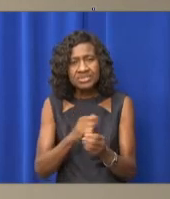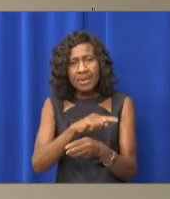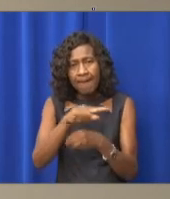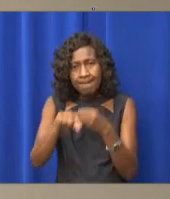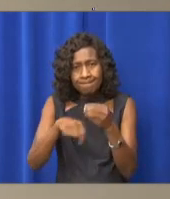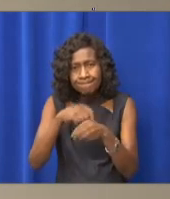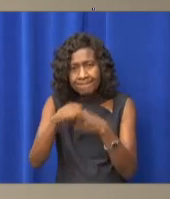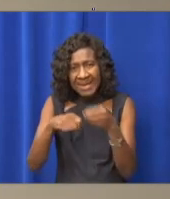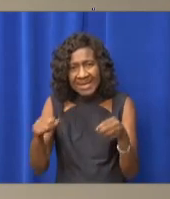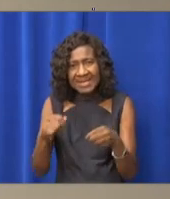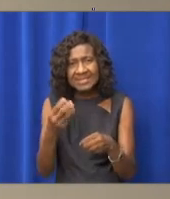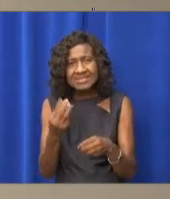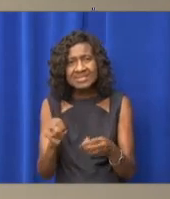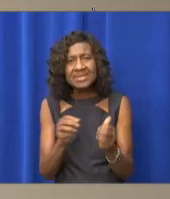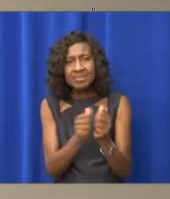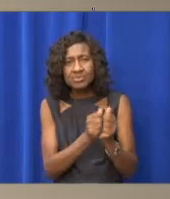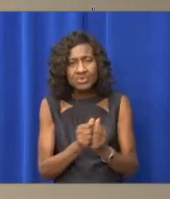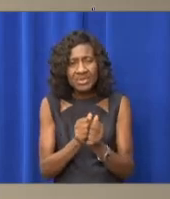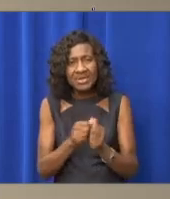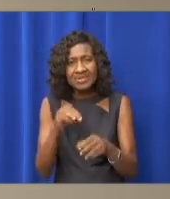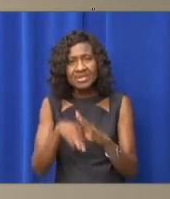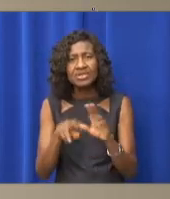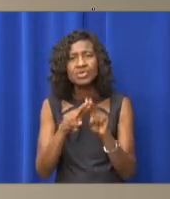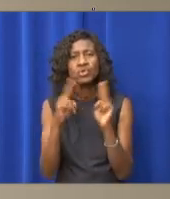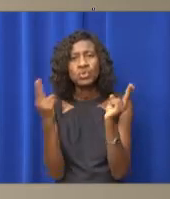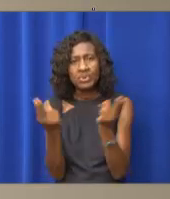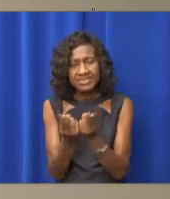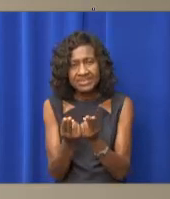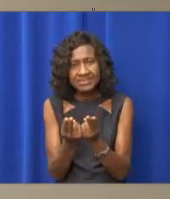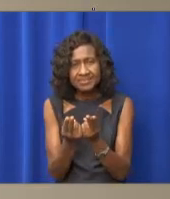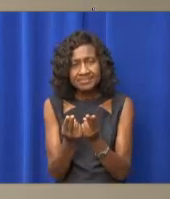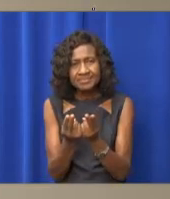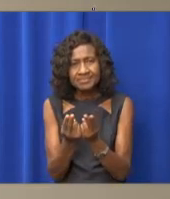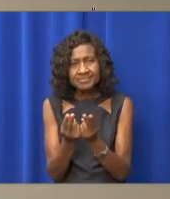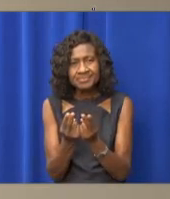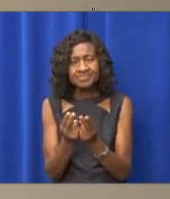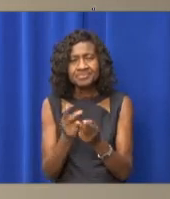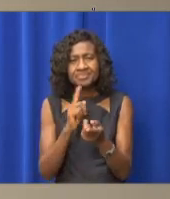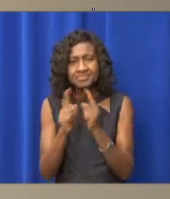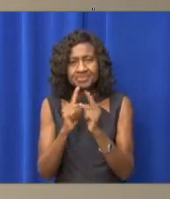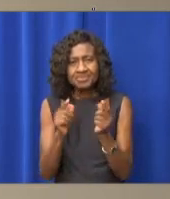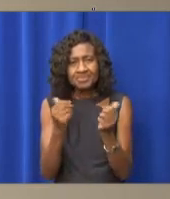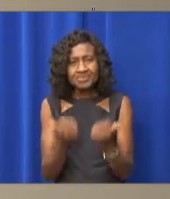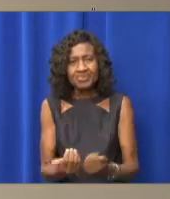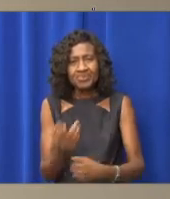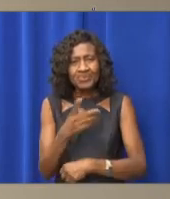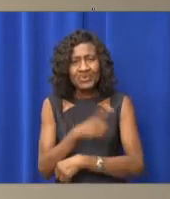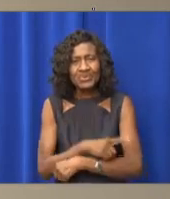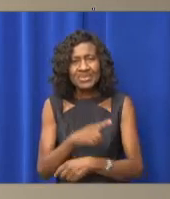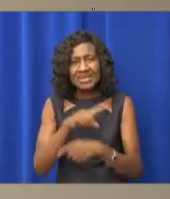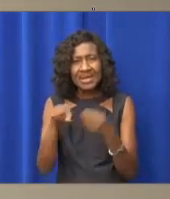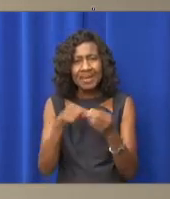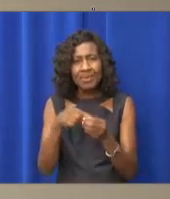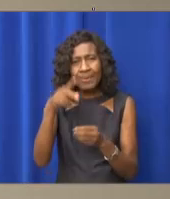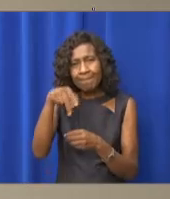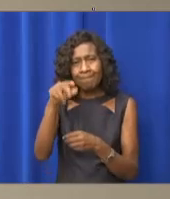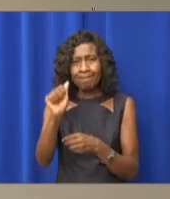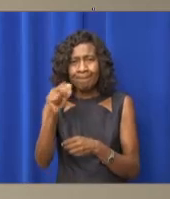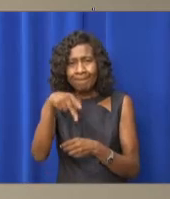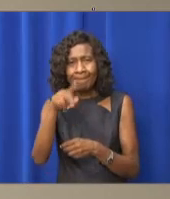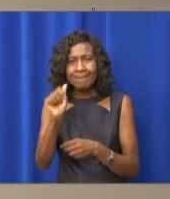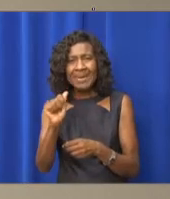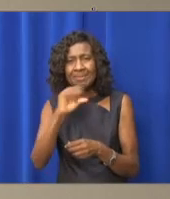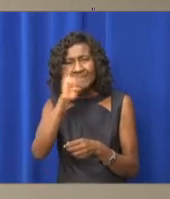perfect unity. Shout out today to Papa John's Pizza for all the